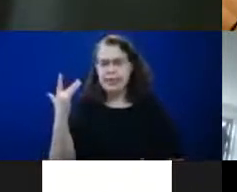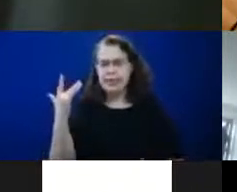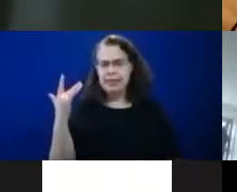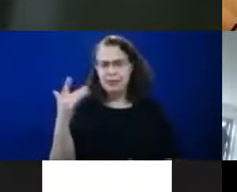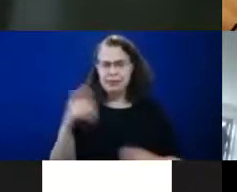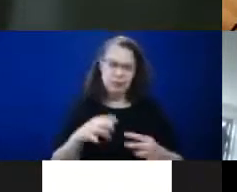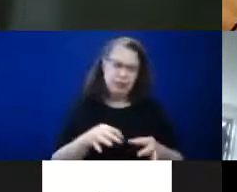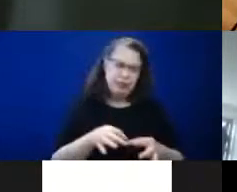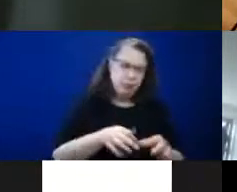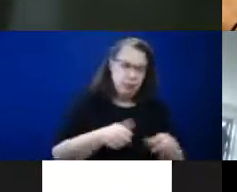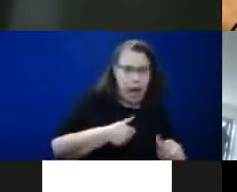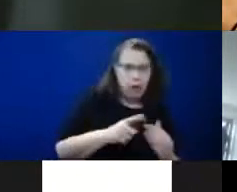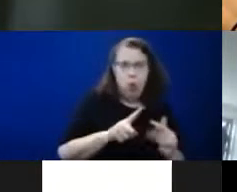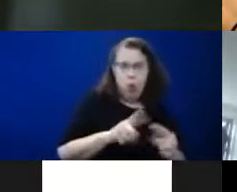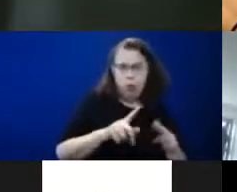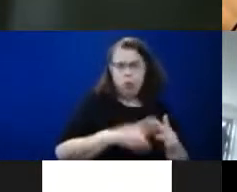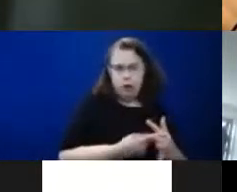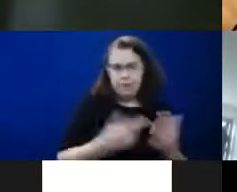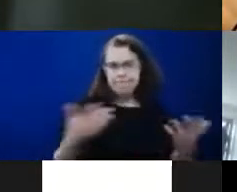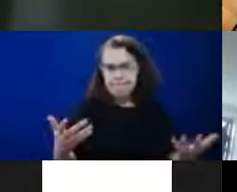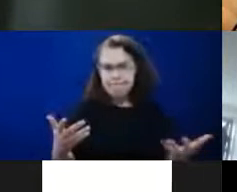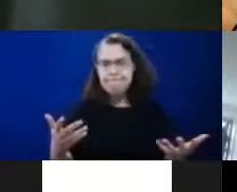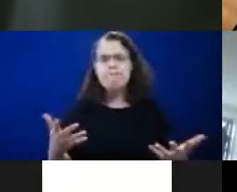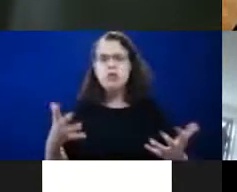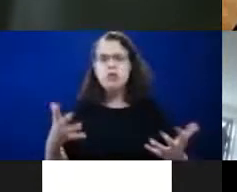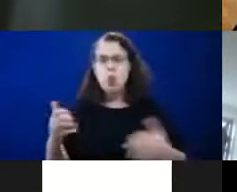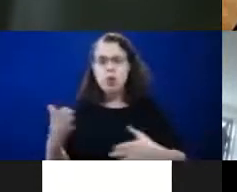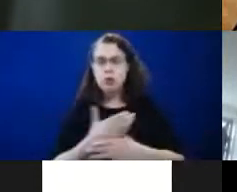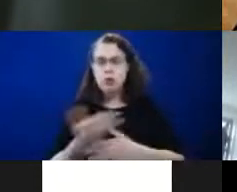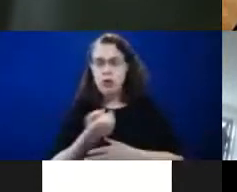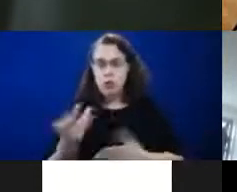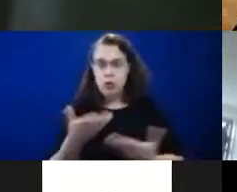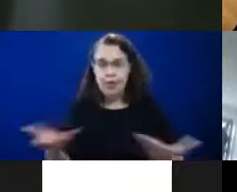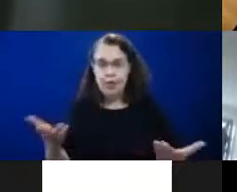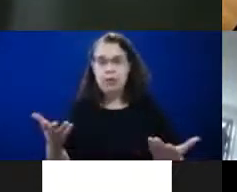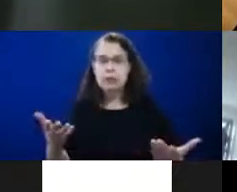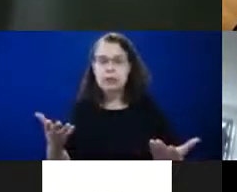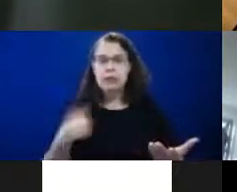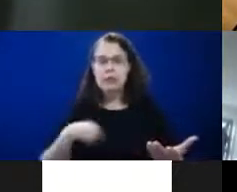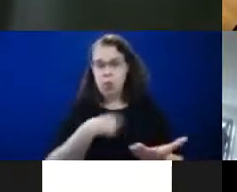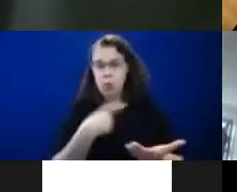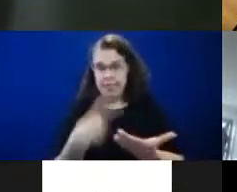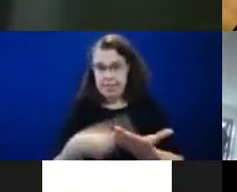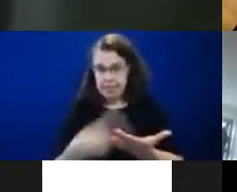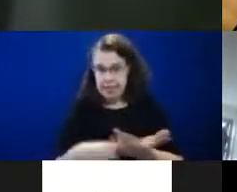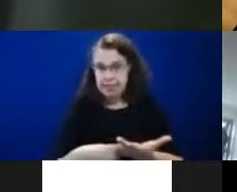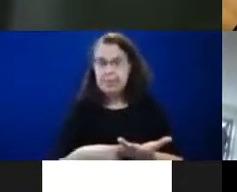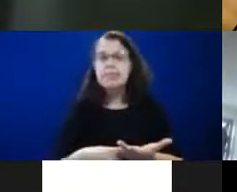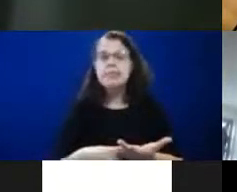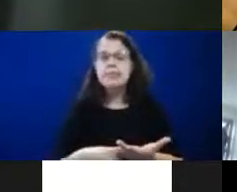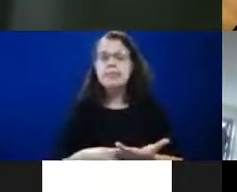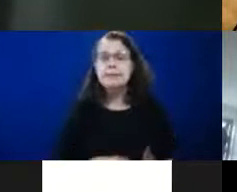late. So I just want to share a few things that we discussed. One thing that